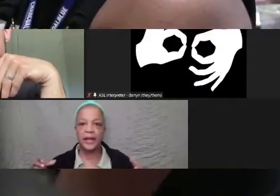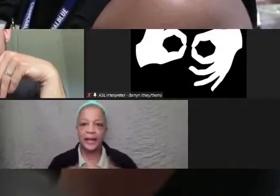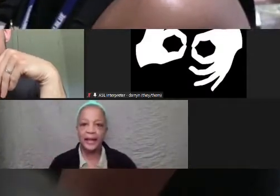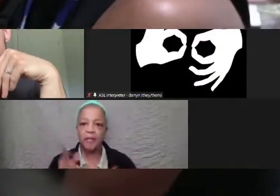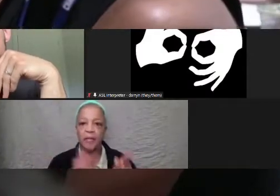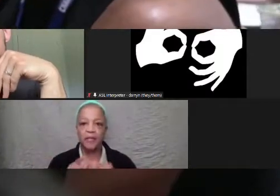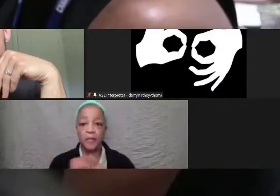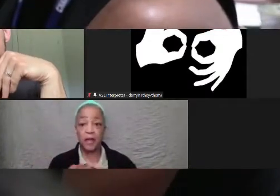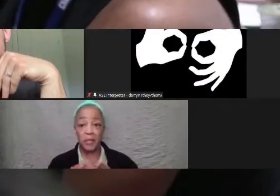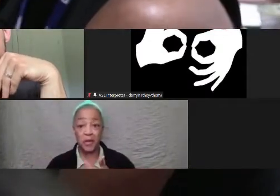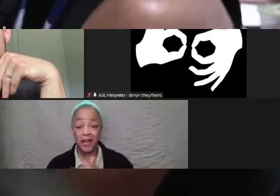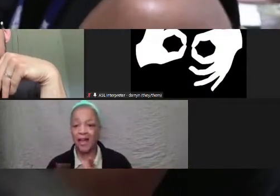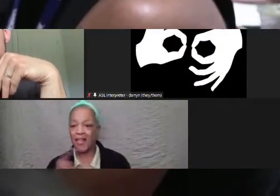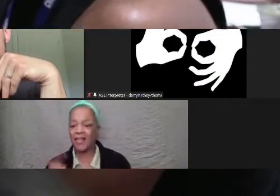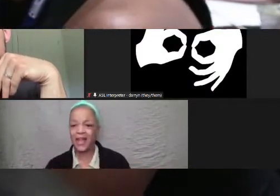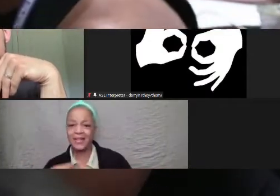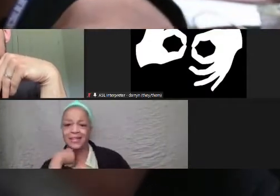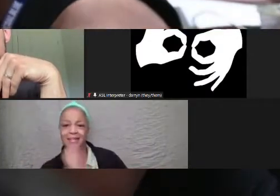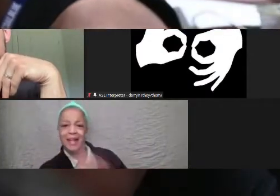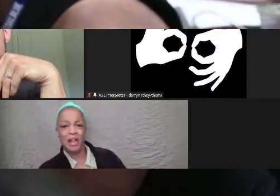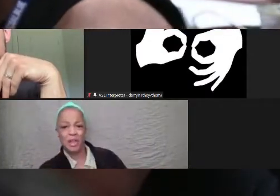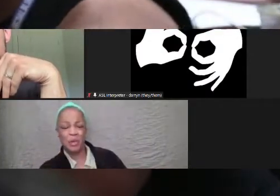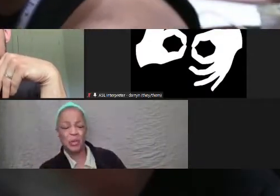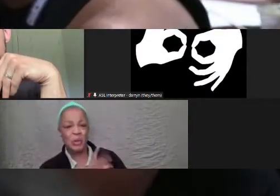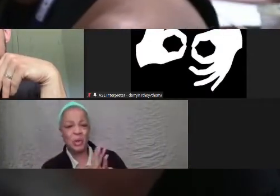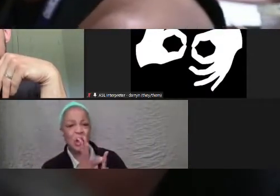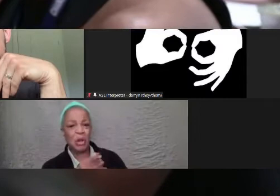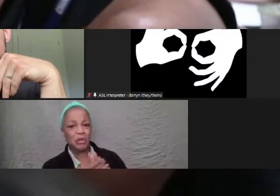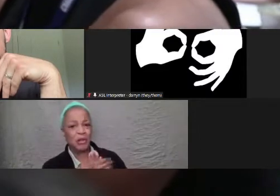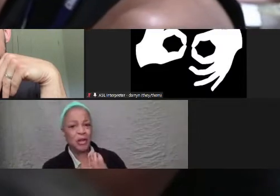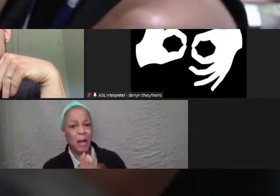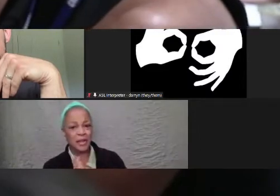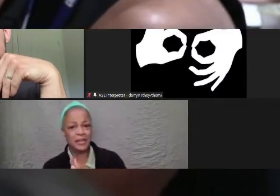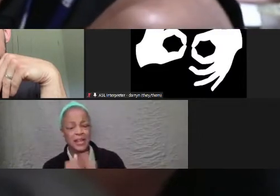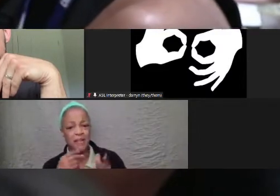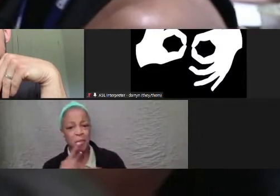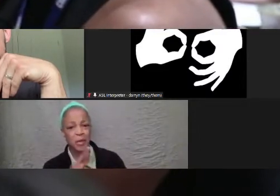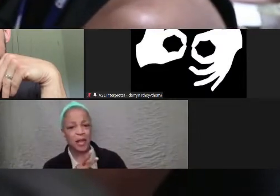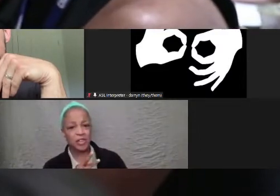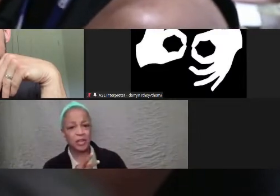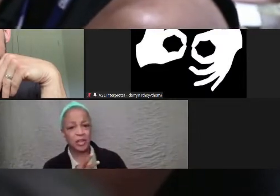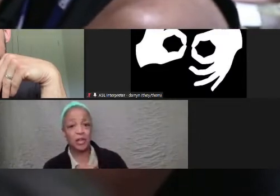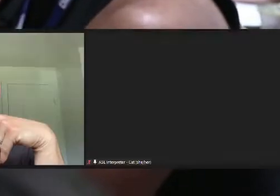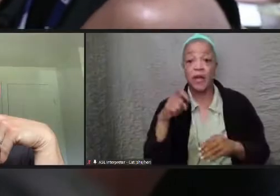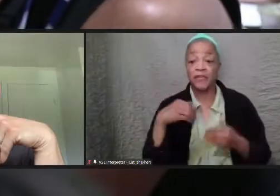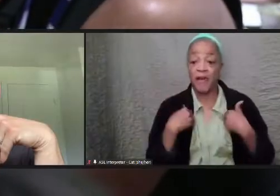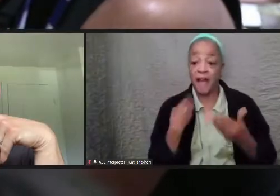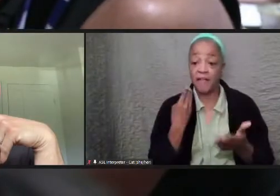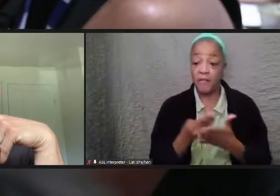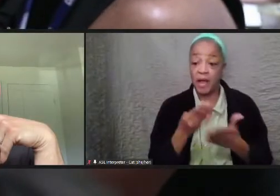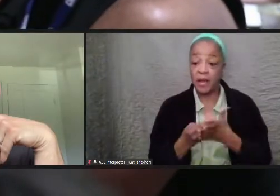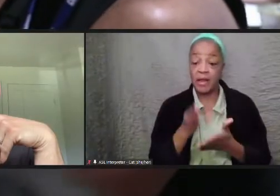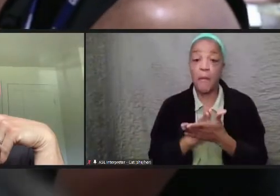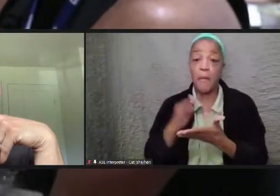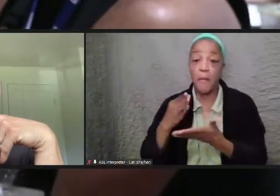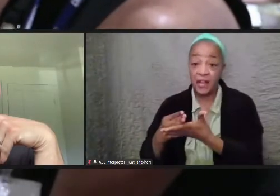to then tell you the cultural competency of the production, you better have money in that budget. Because I know multiple